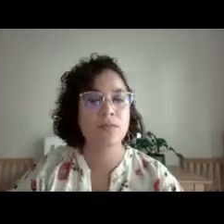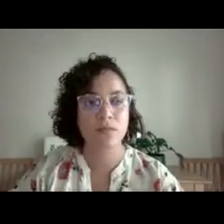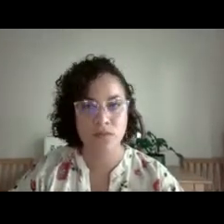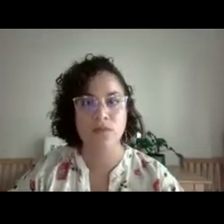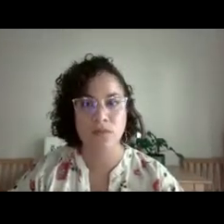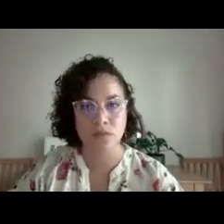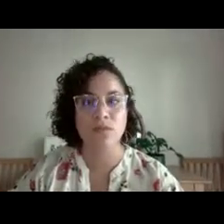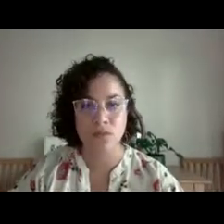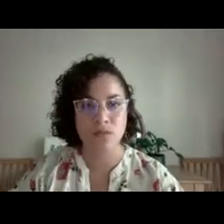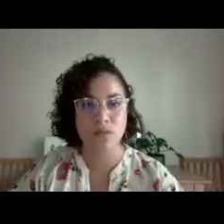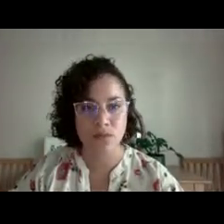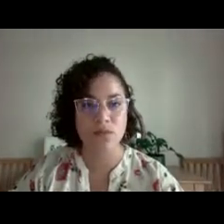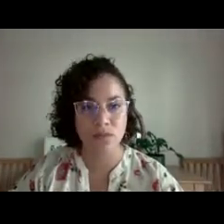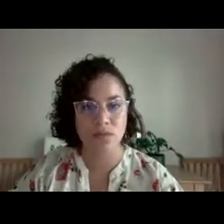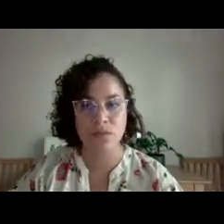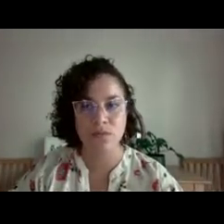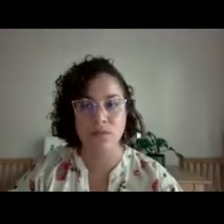to make comment on their line?